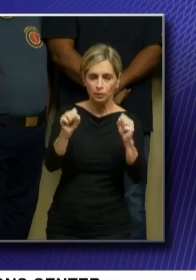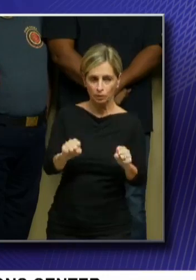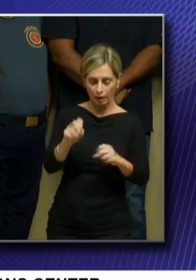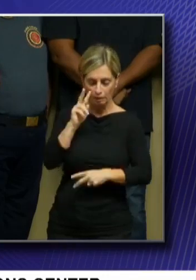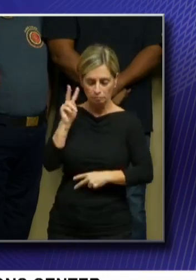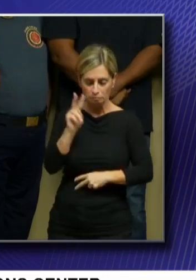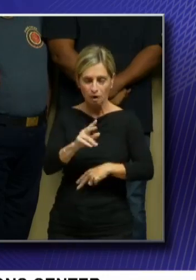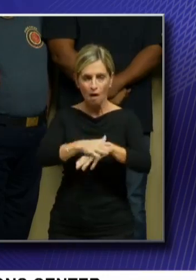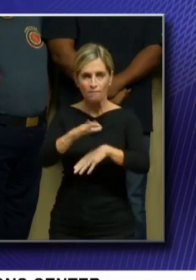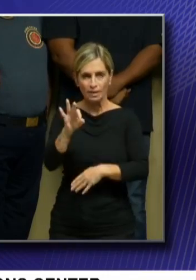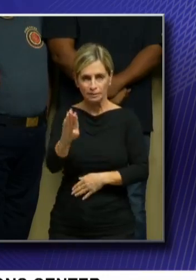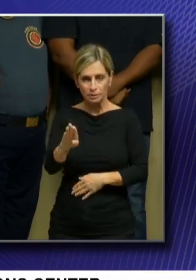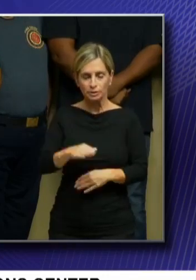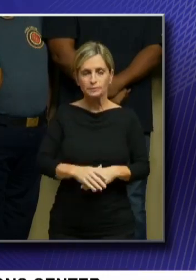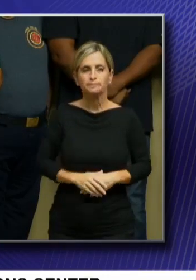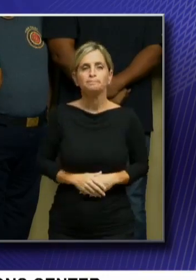FM.